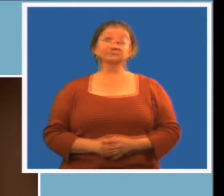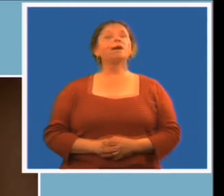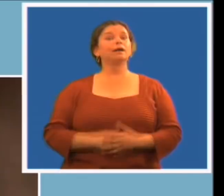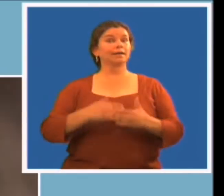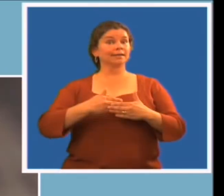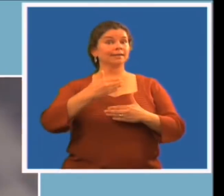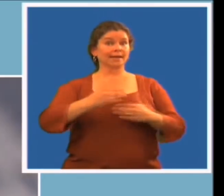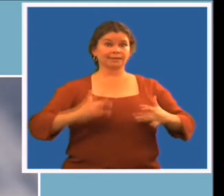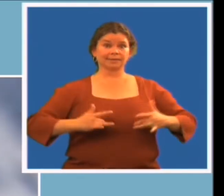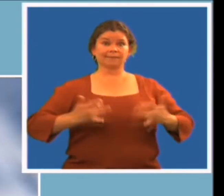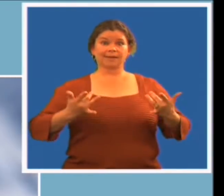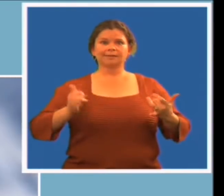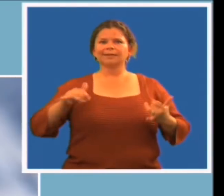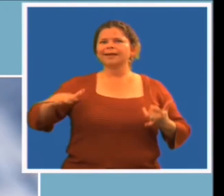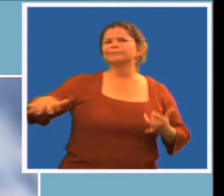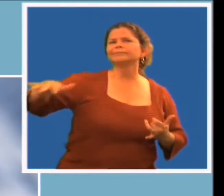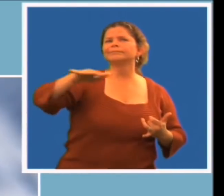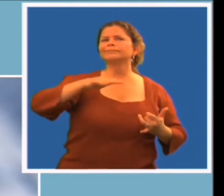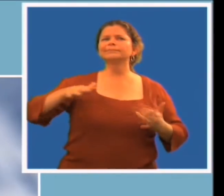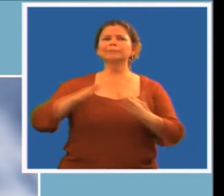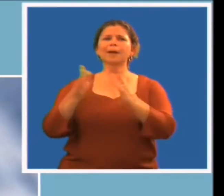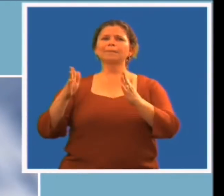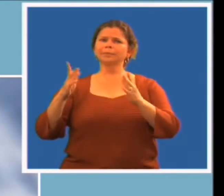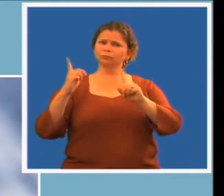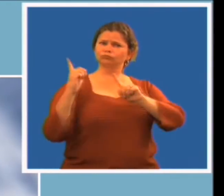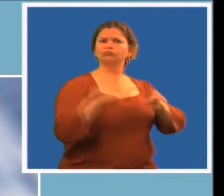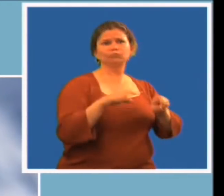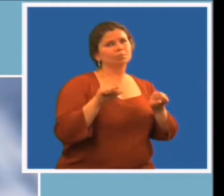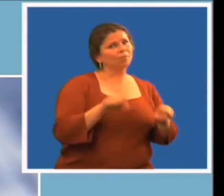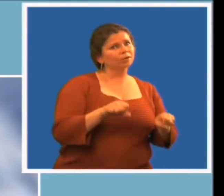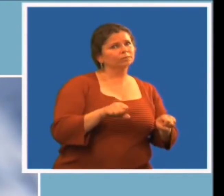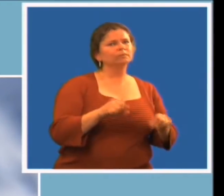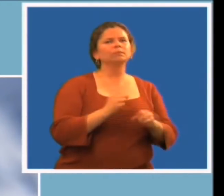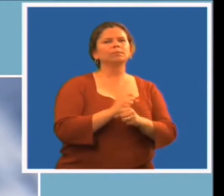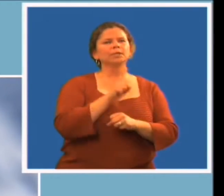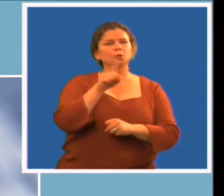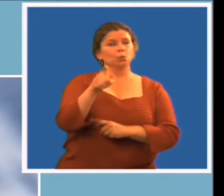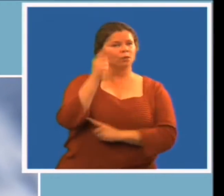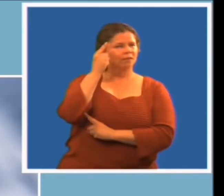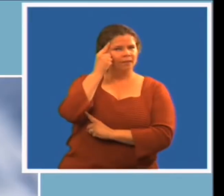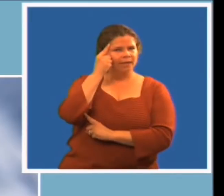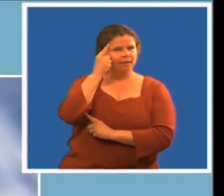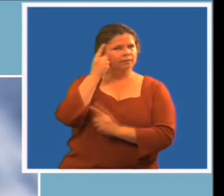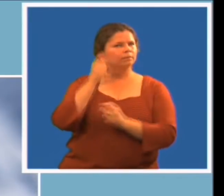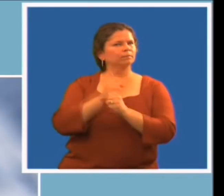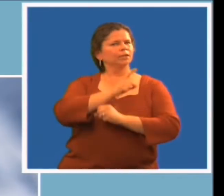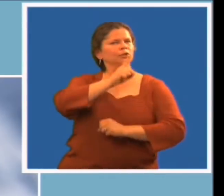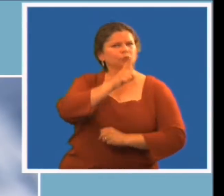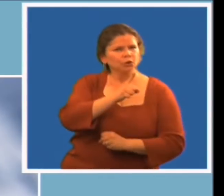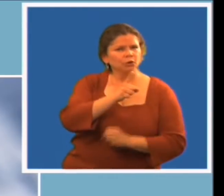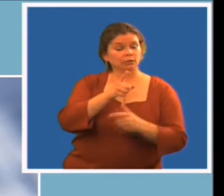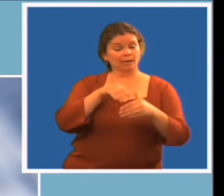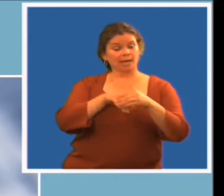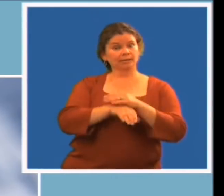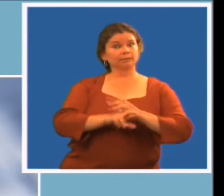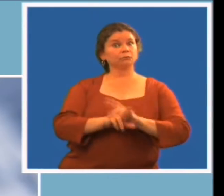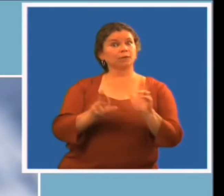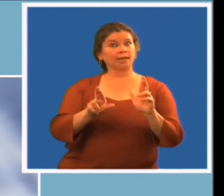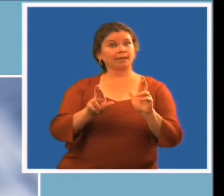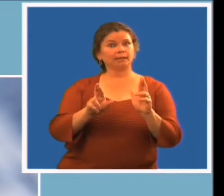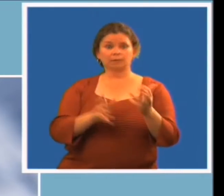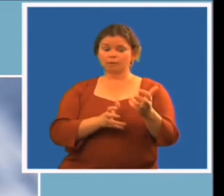Take a moment to consider another event that members of the general public may attend and what you would have to consider to